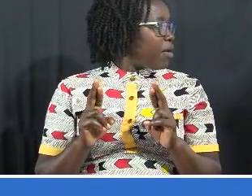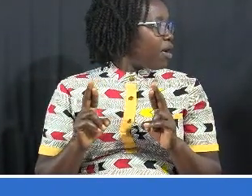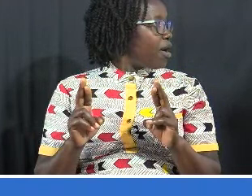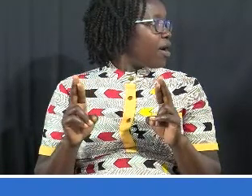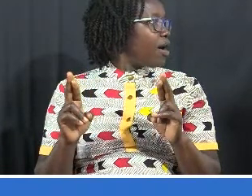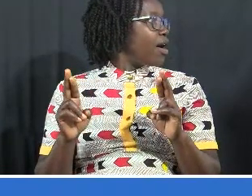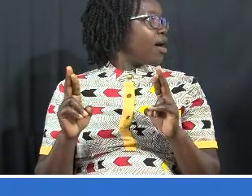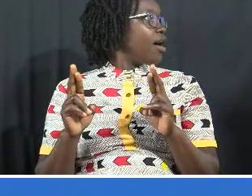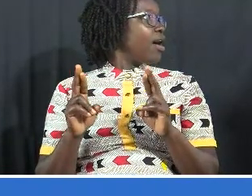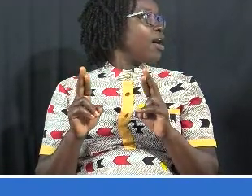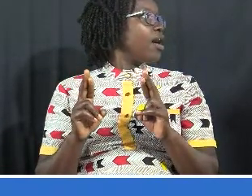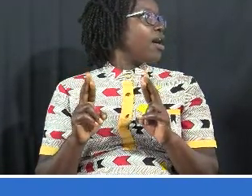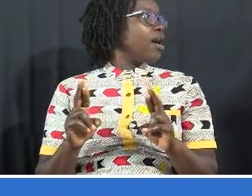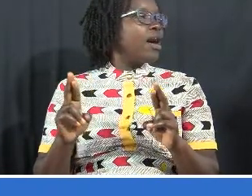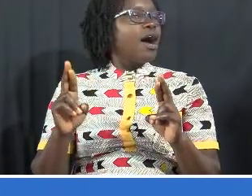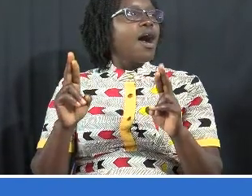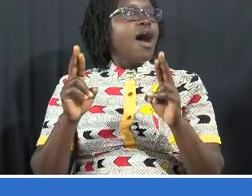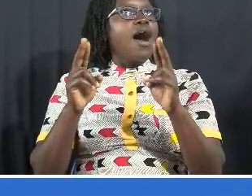anasimama,